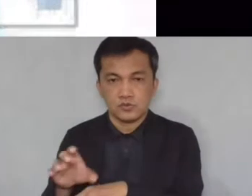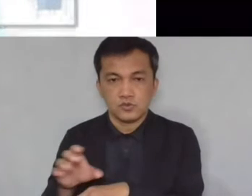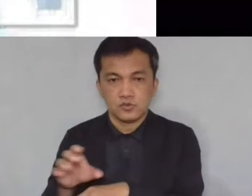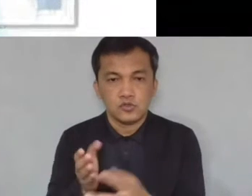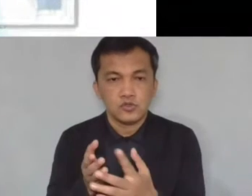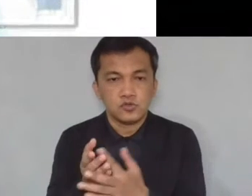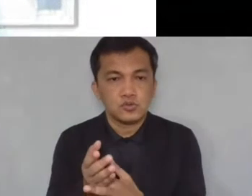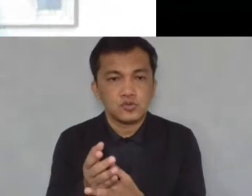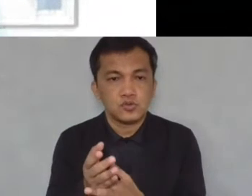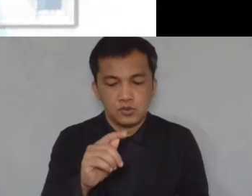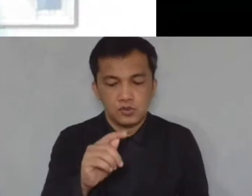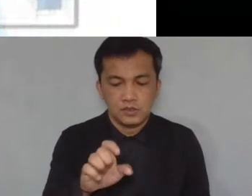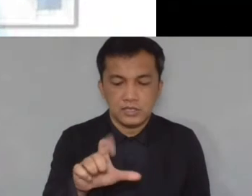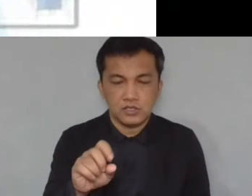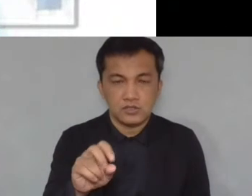through teleconsulta,